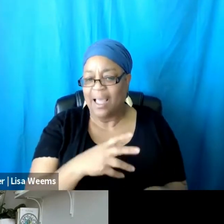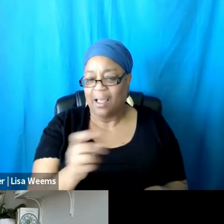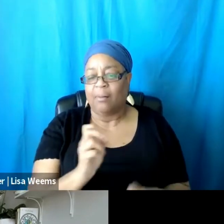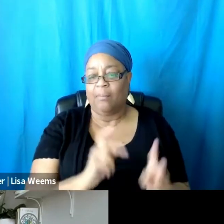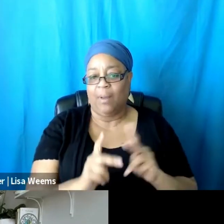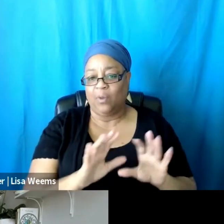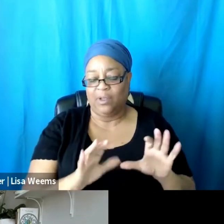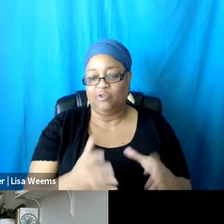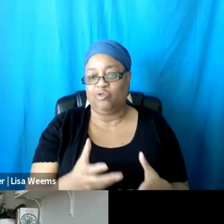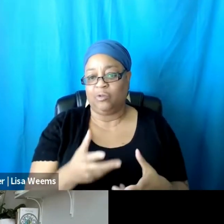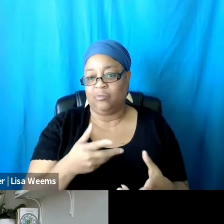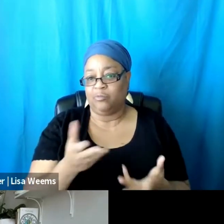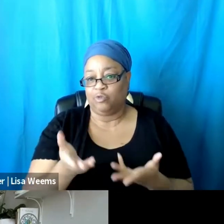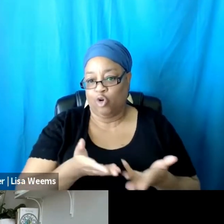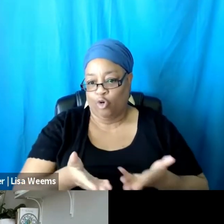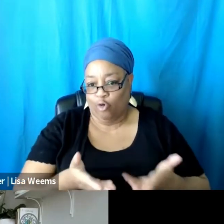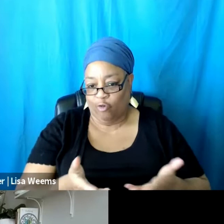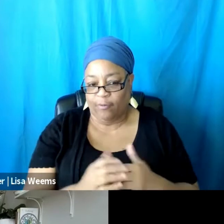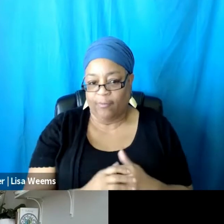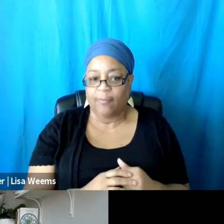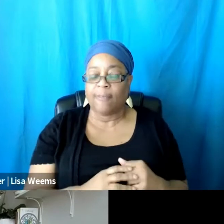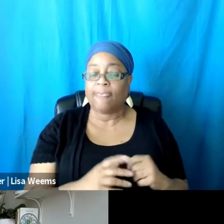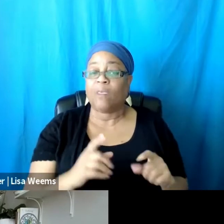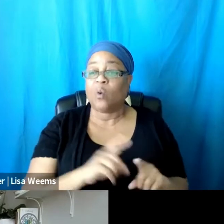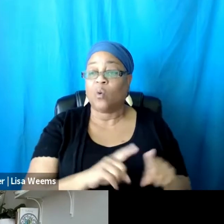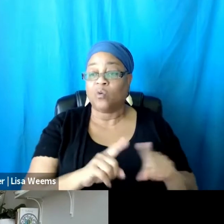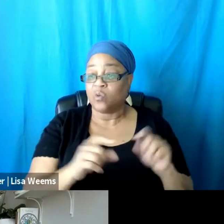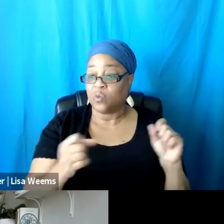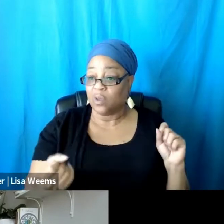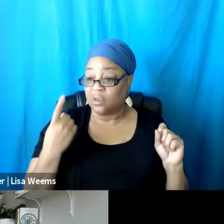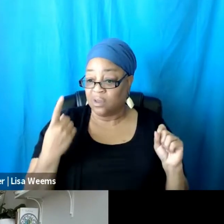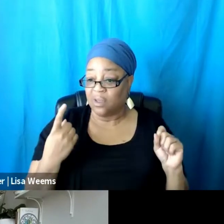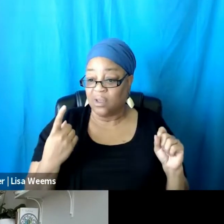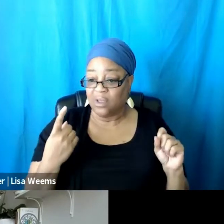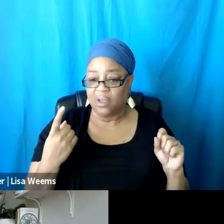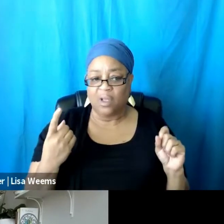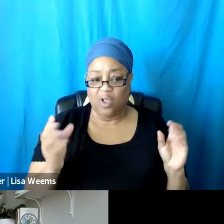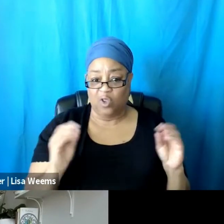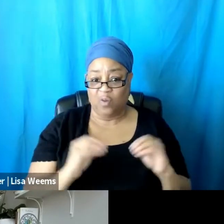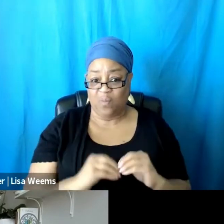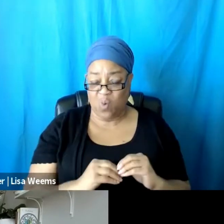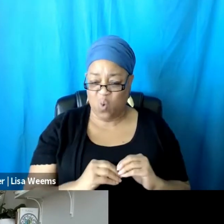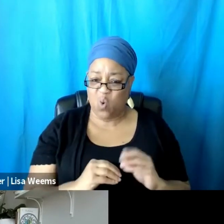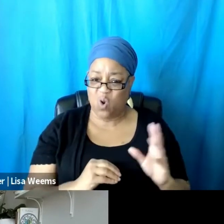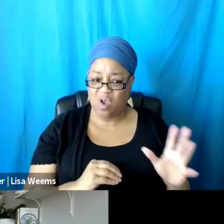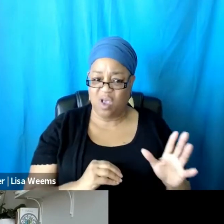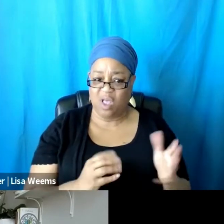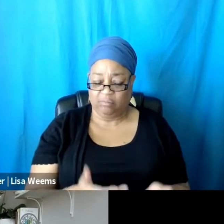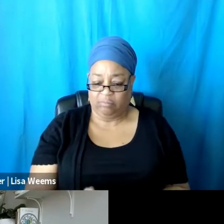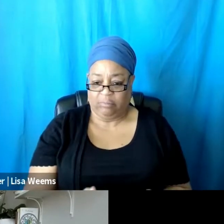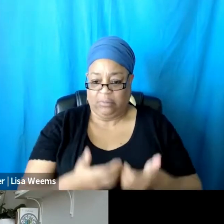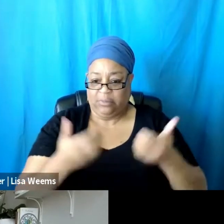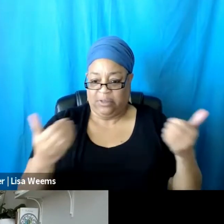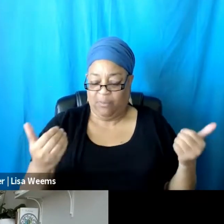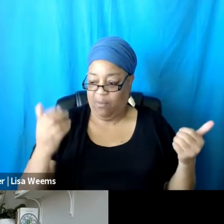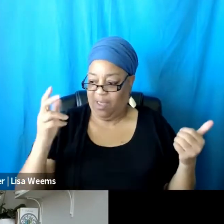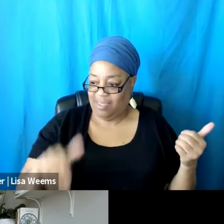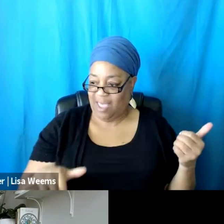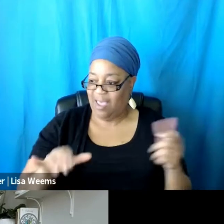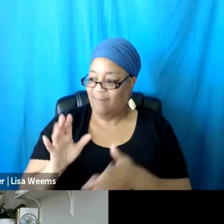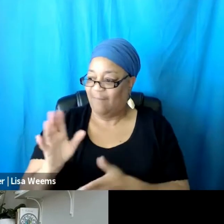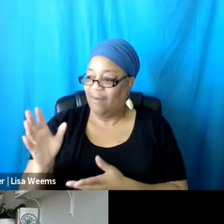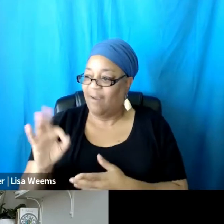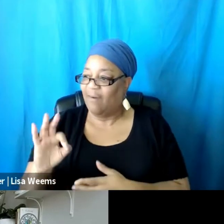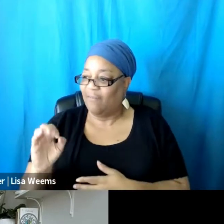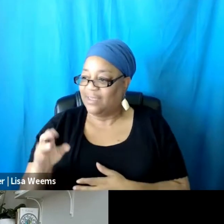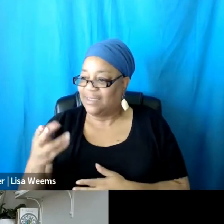they serve. Also understanding that the more distal that facility type may be from a health system, the more proximal they